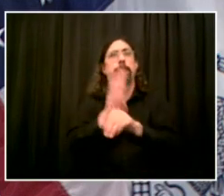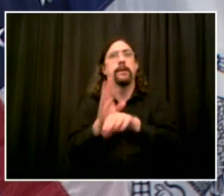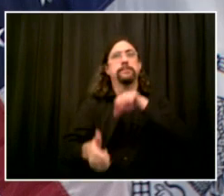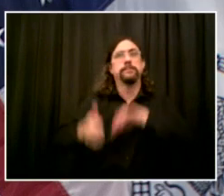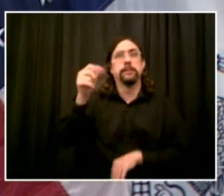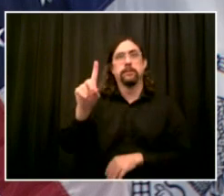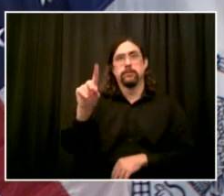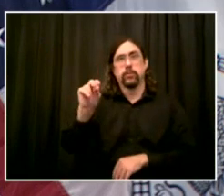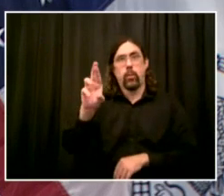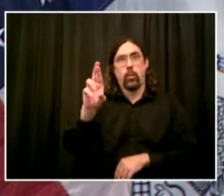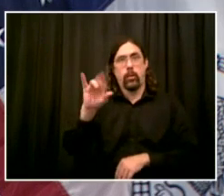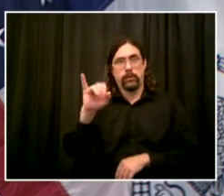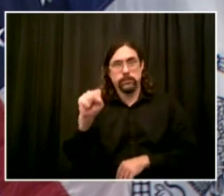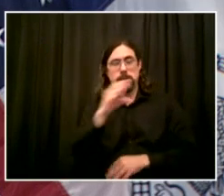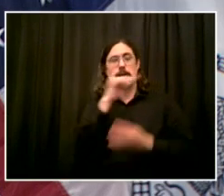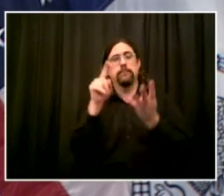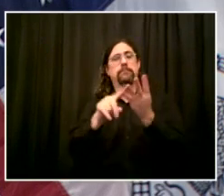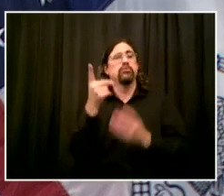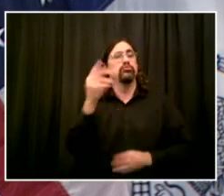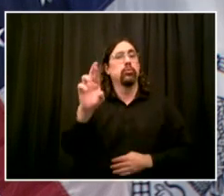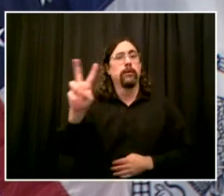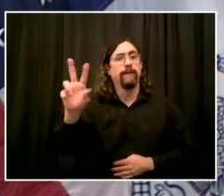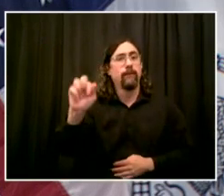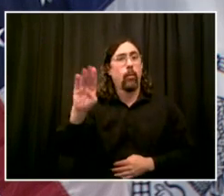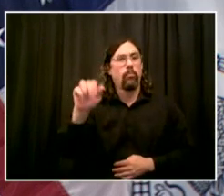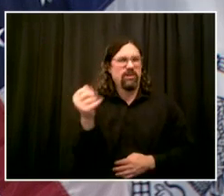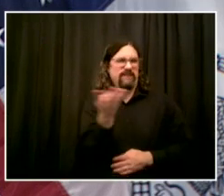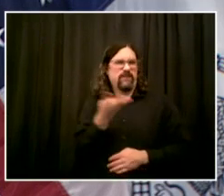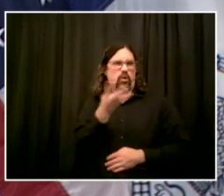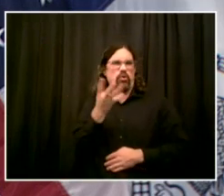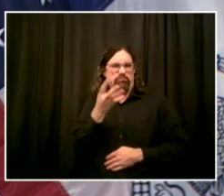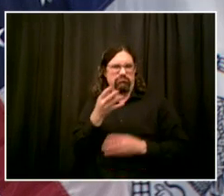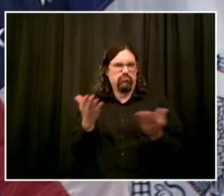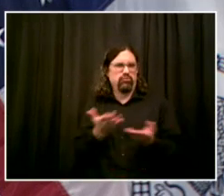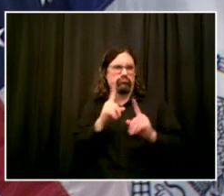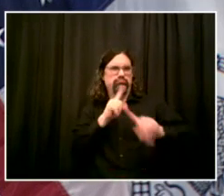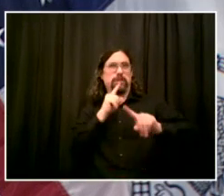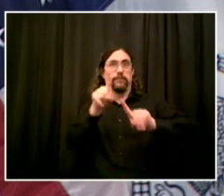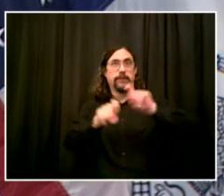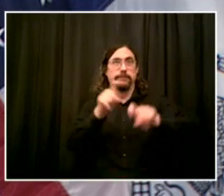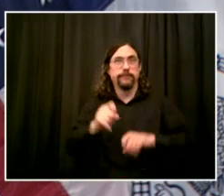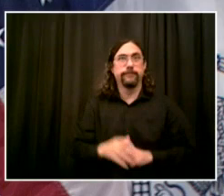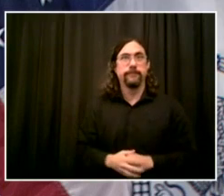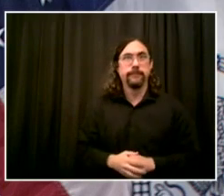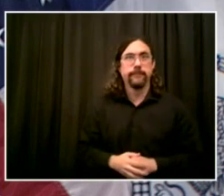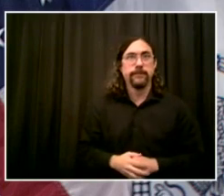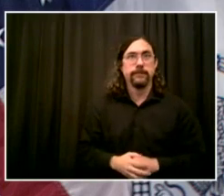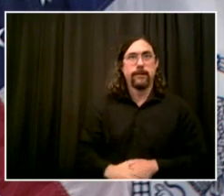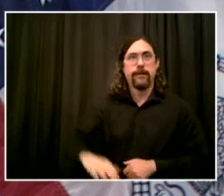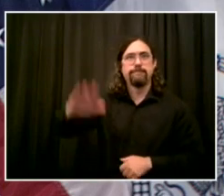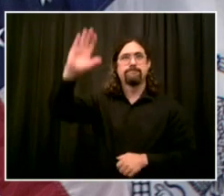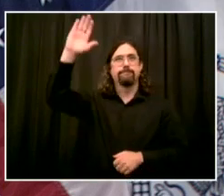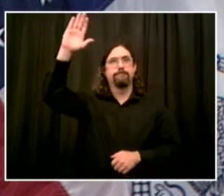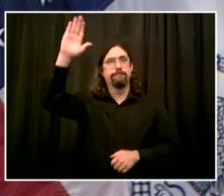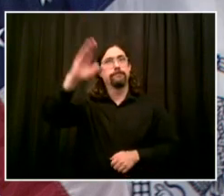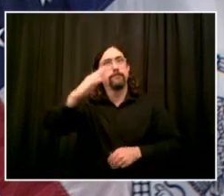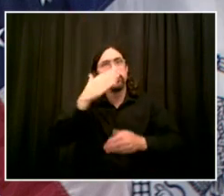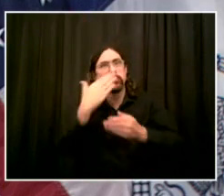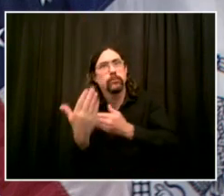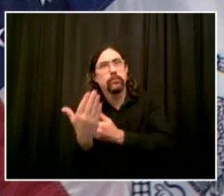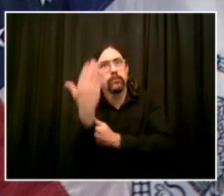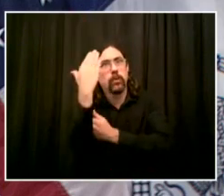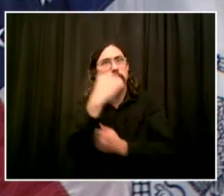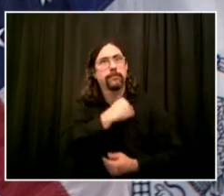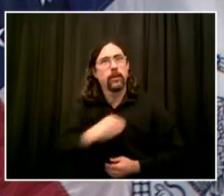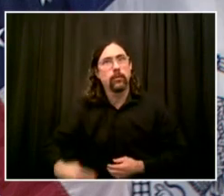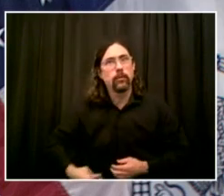I wondered if I could ask you and the police commissioner about the fact that a man who was